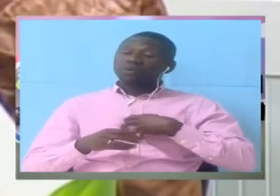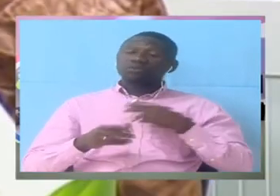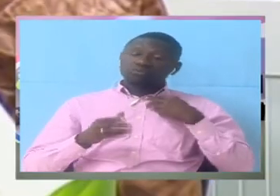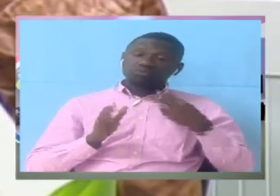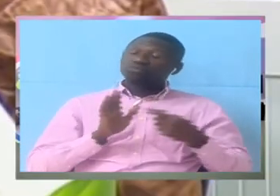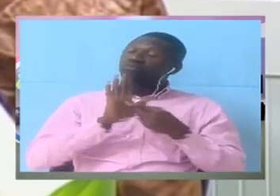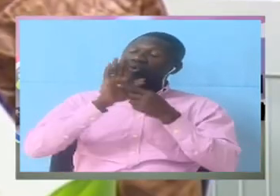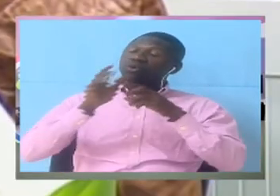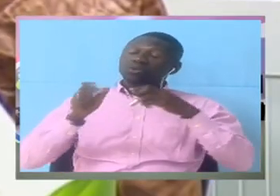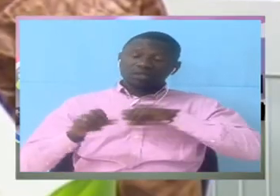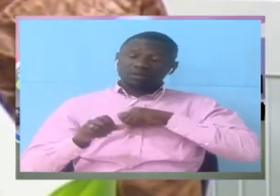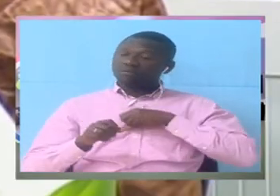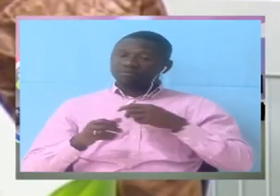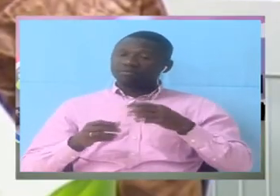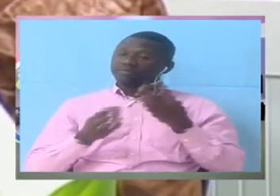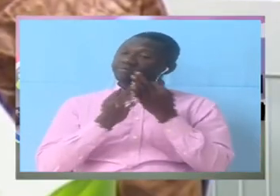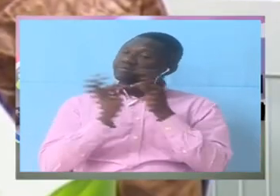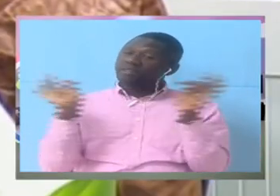expression.